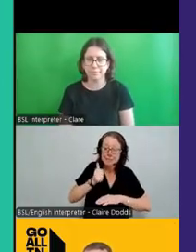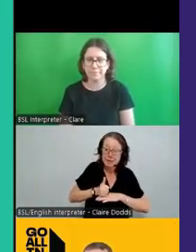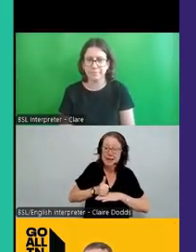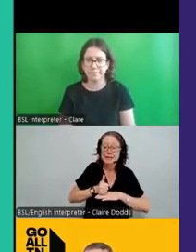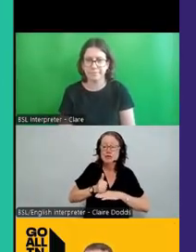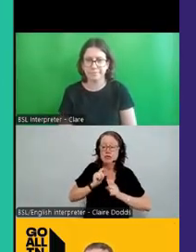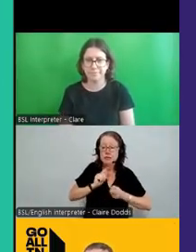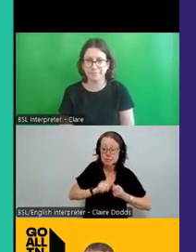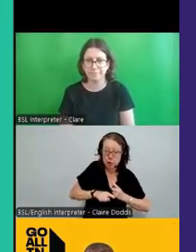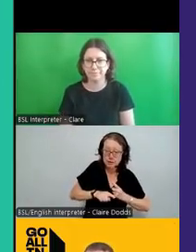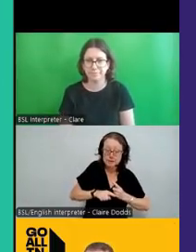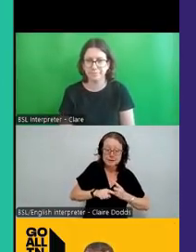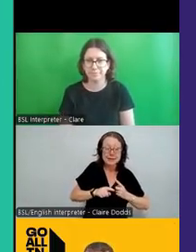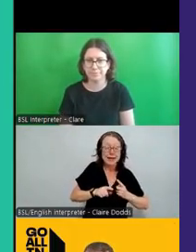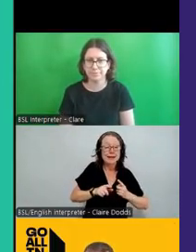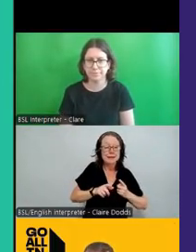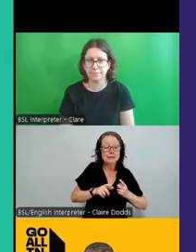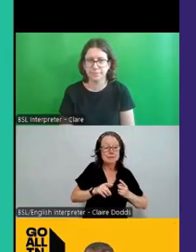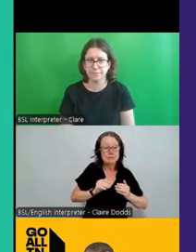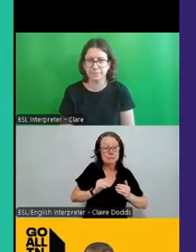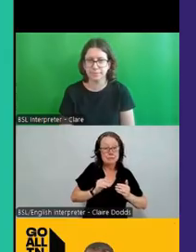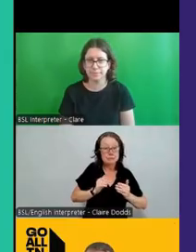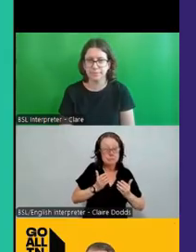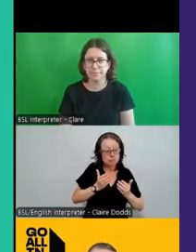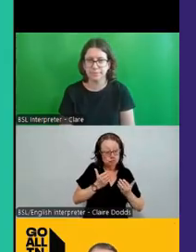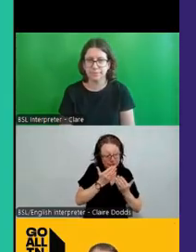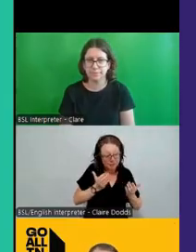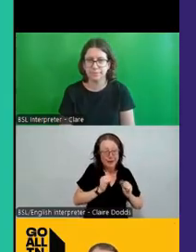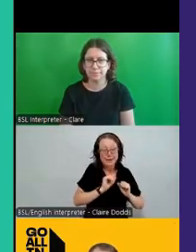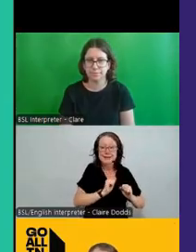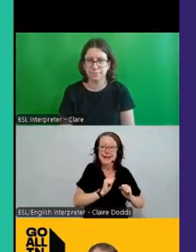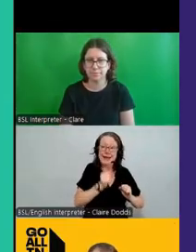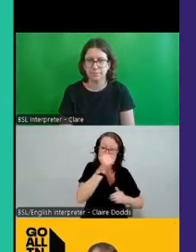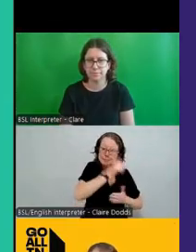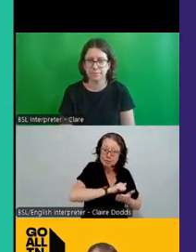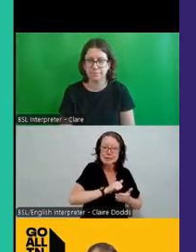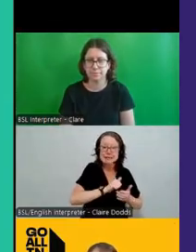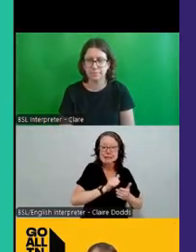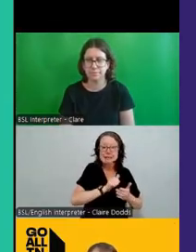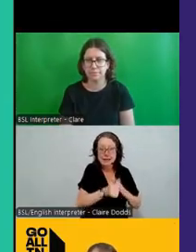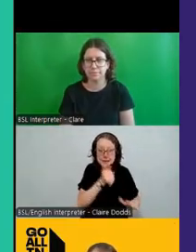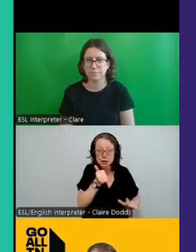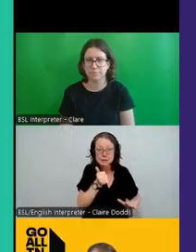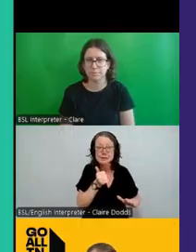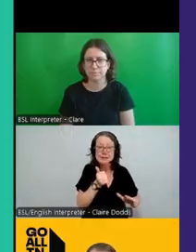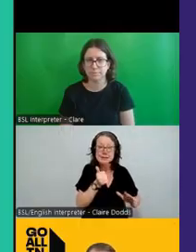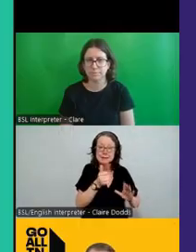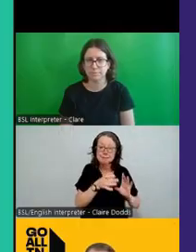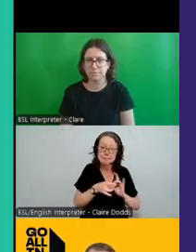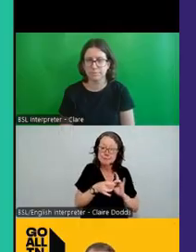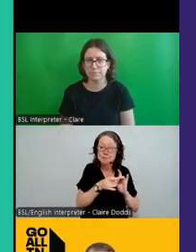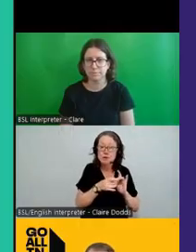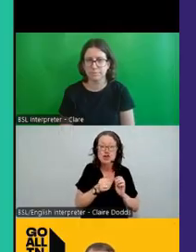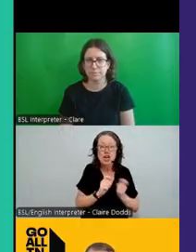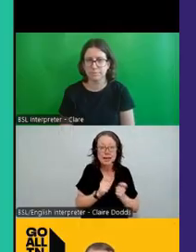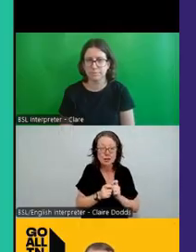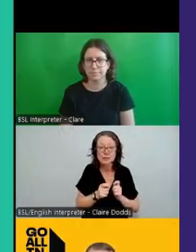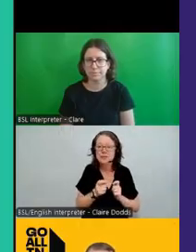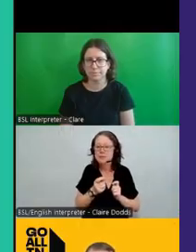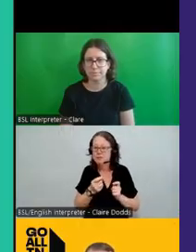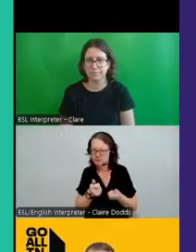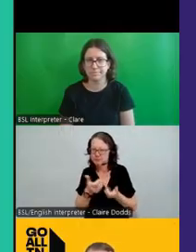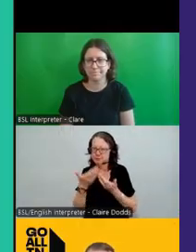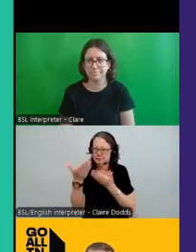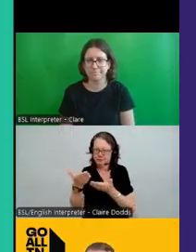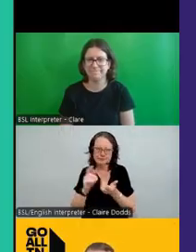and prominence to different types of experience and expertise, and we hold that together to achieve change. A few more slides and then we'll